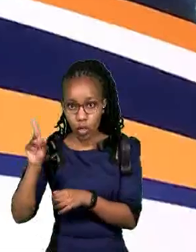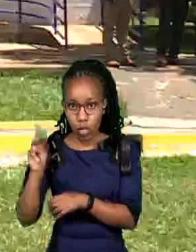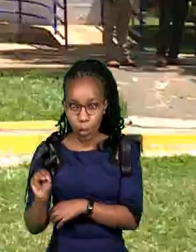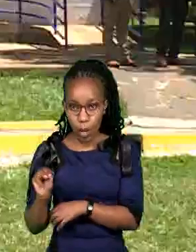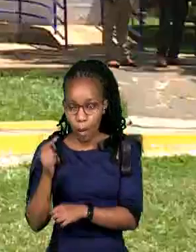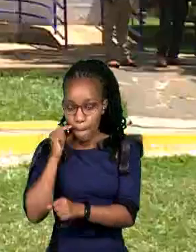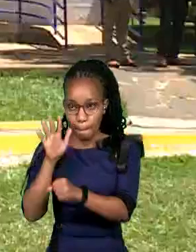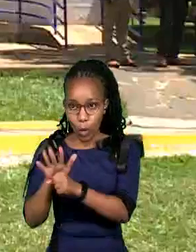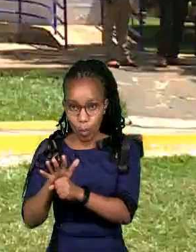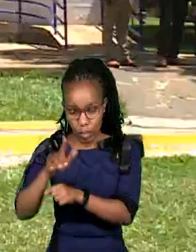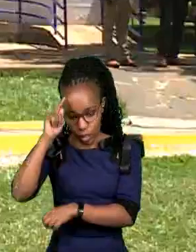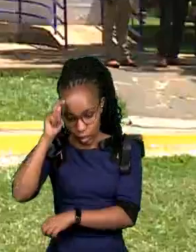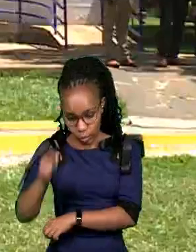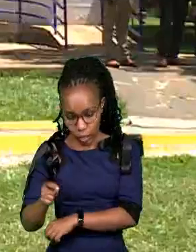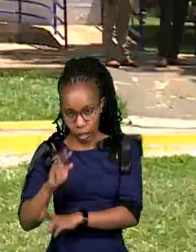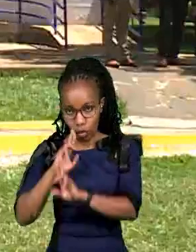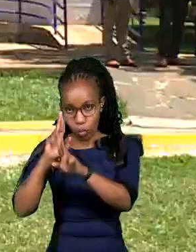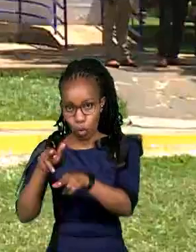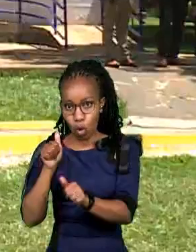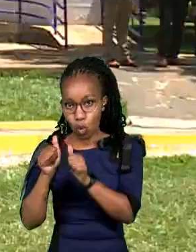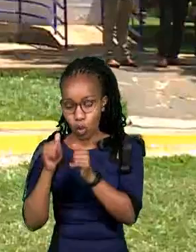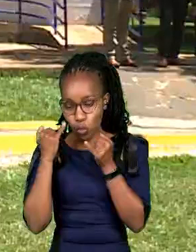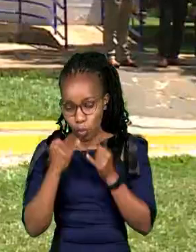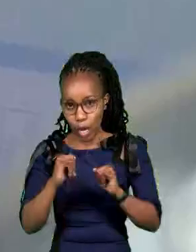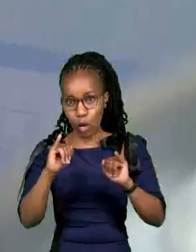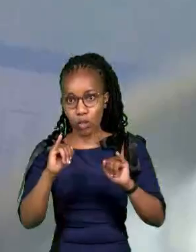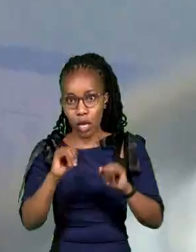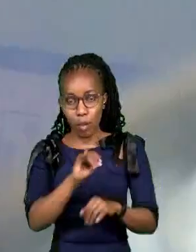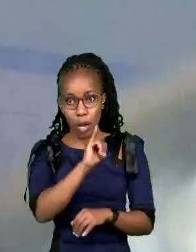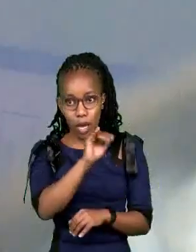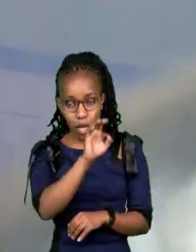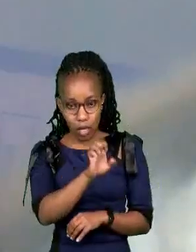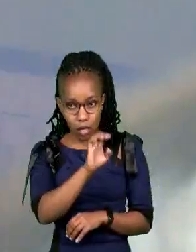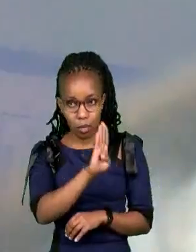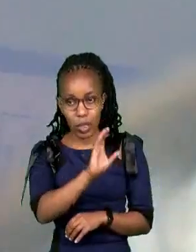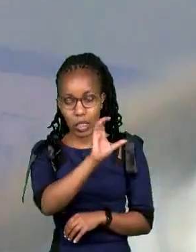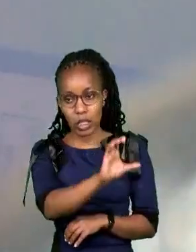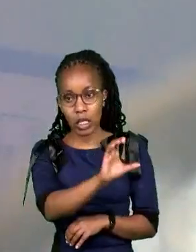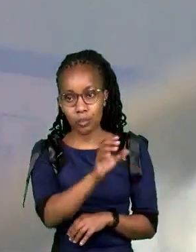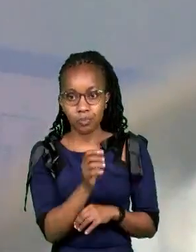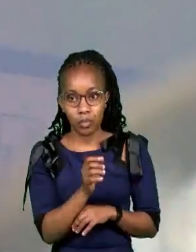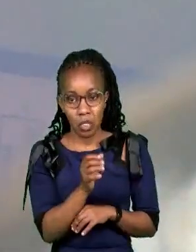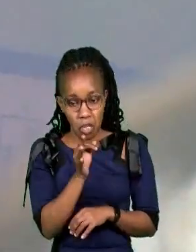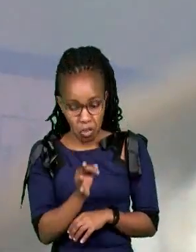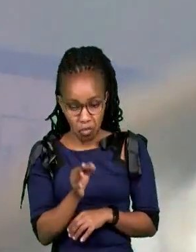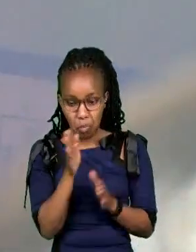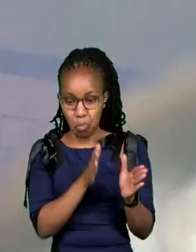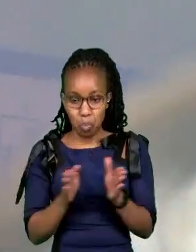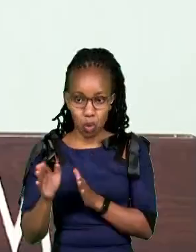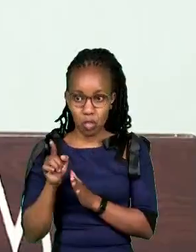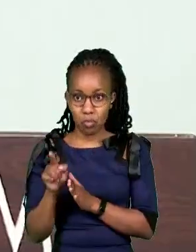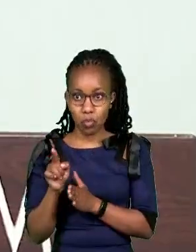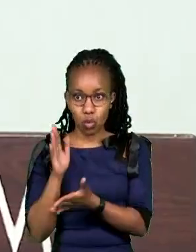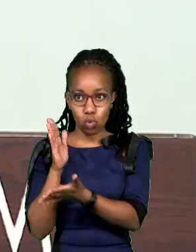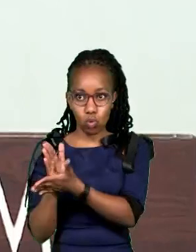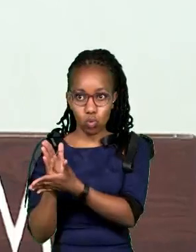swore to respect the results that will be announced by the Independent Electoral and Boundaries Commission if only the process will be candid.